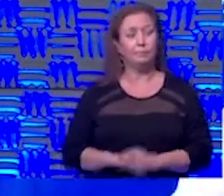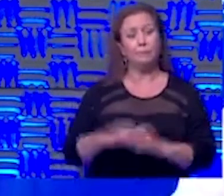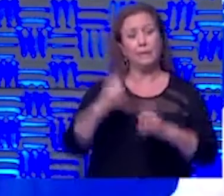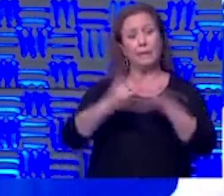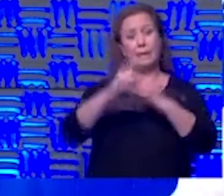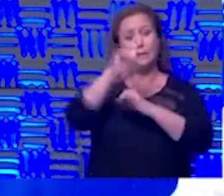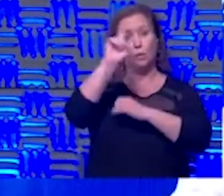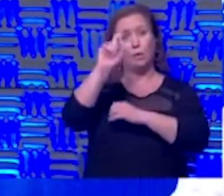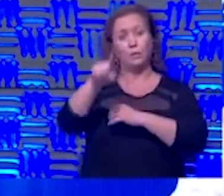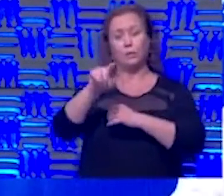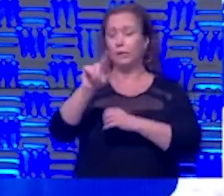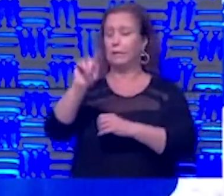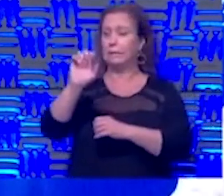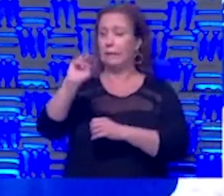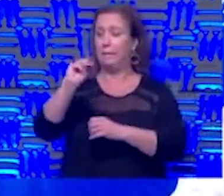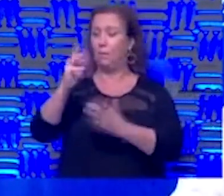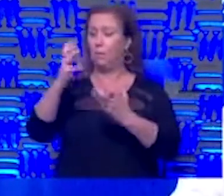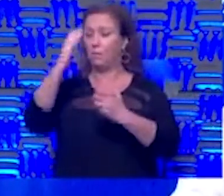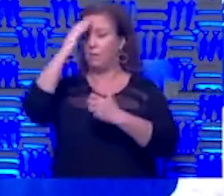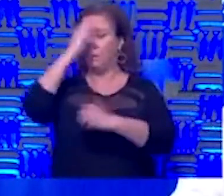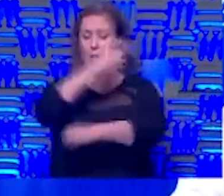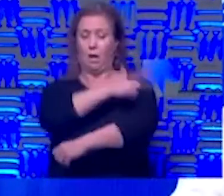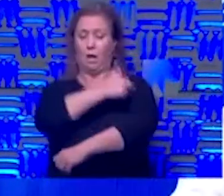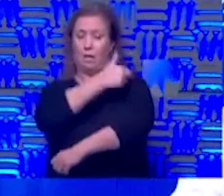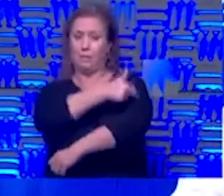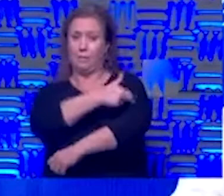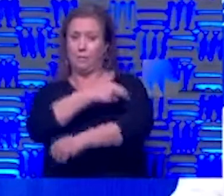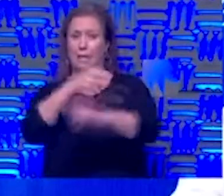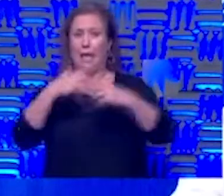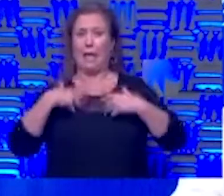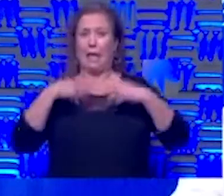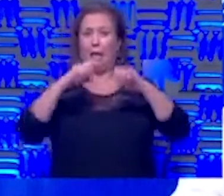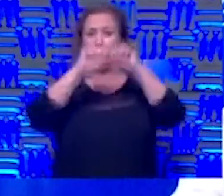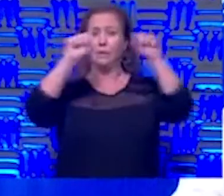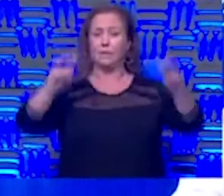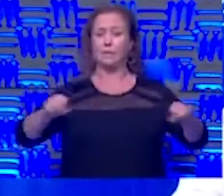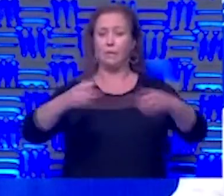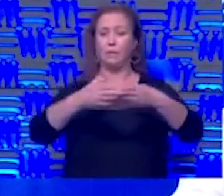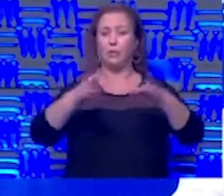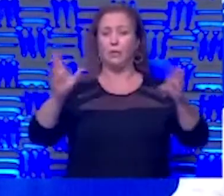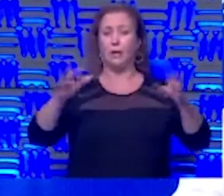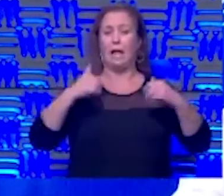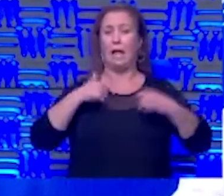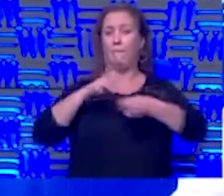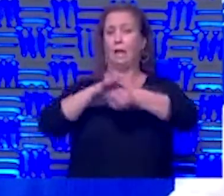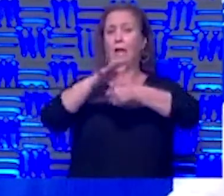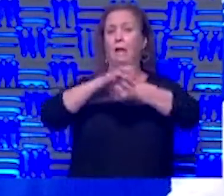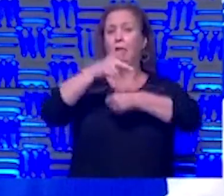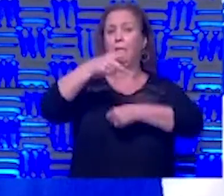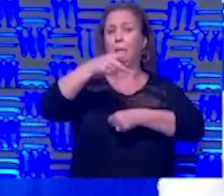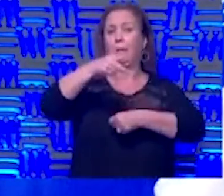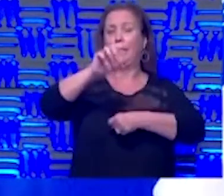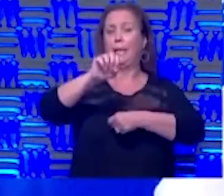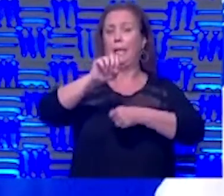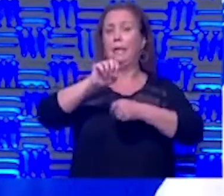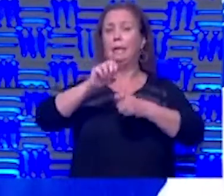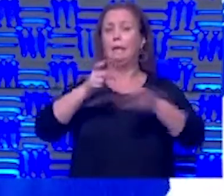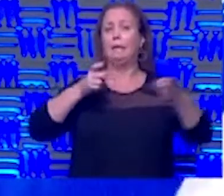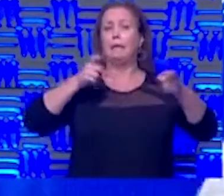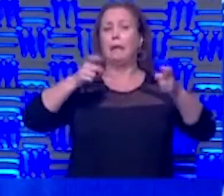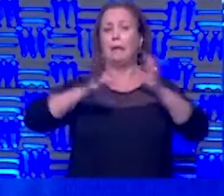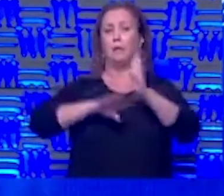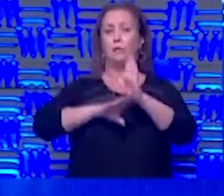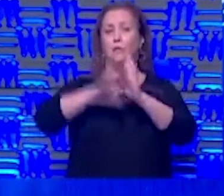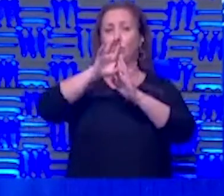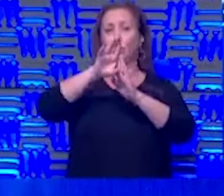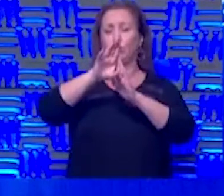question. Tom wants to know, do hospitals and health systems in general have enough PPE to handle a surge? I'll answer